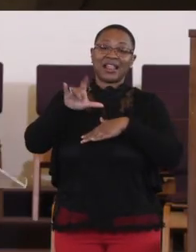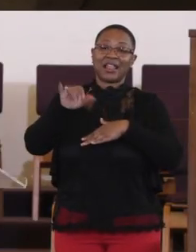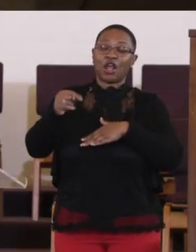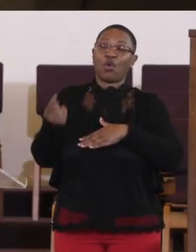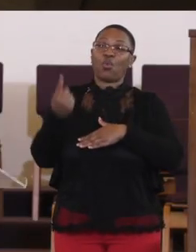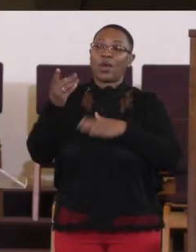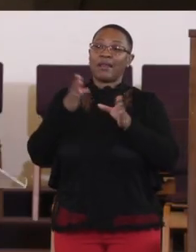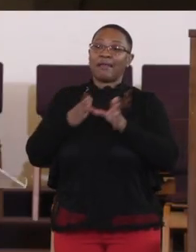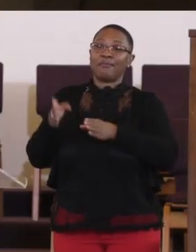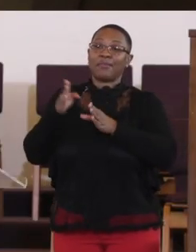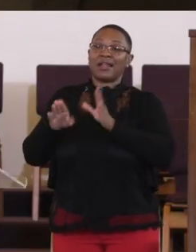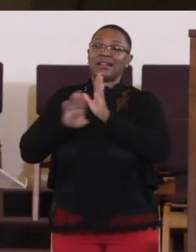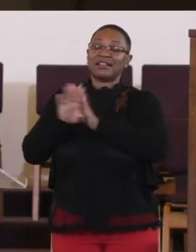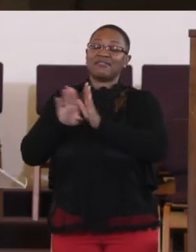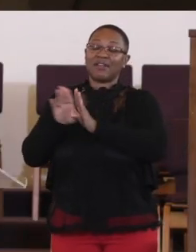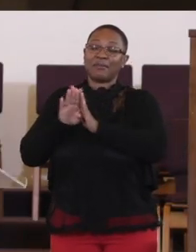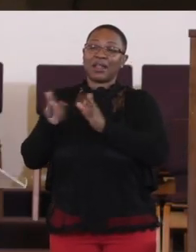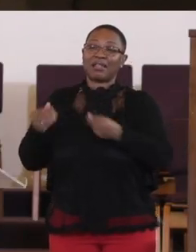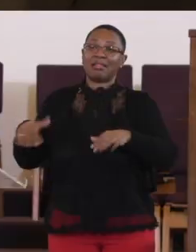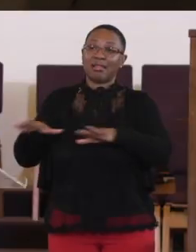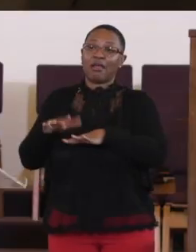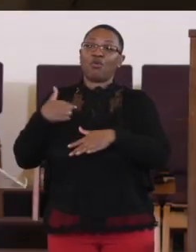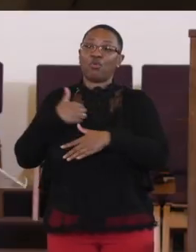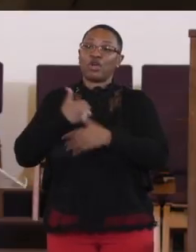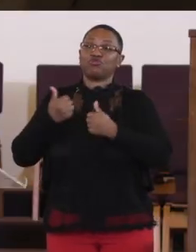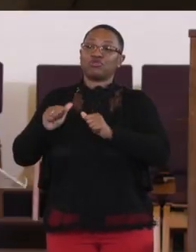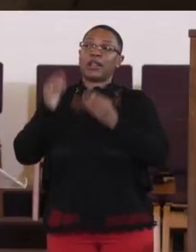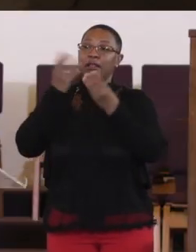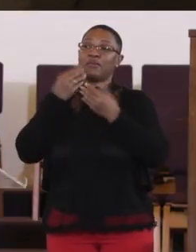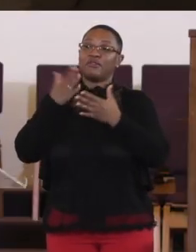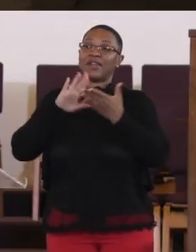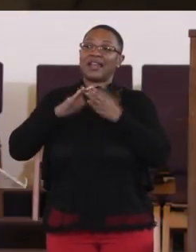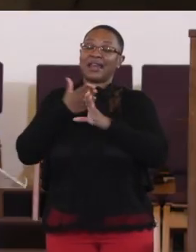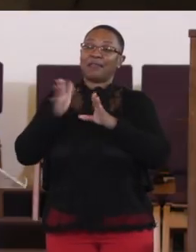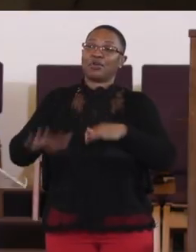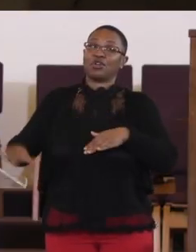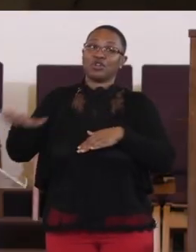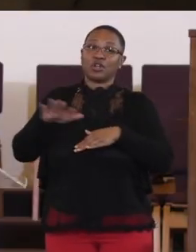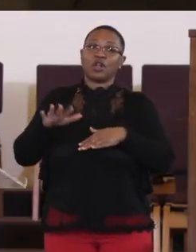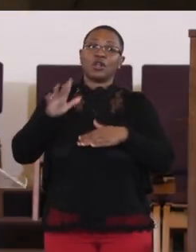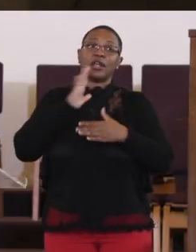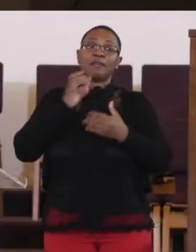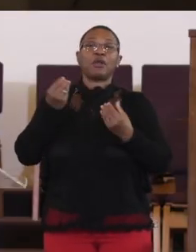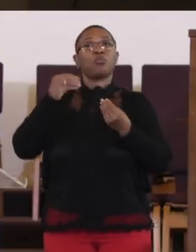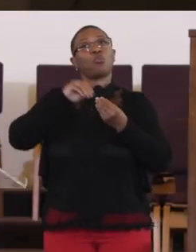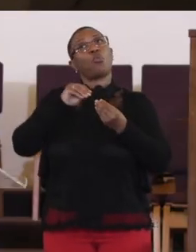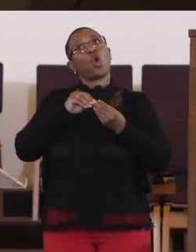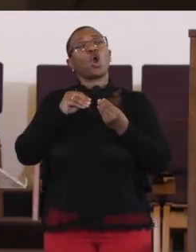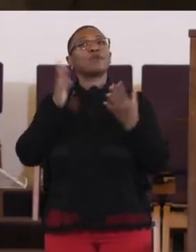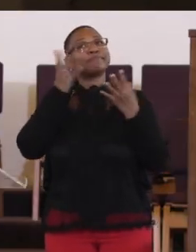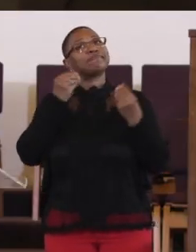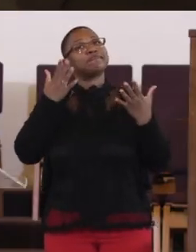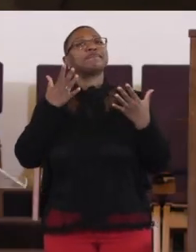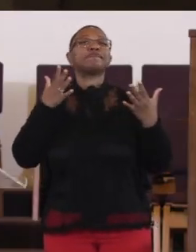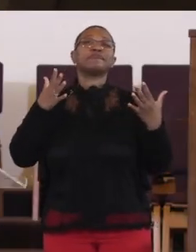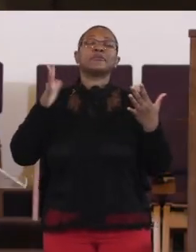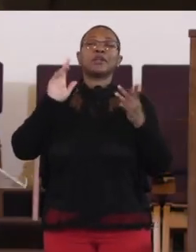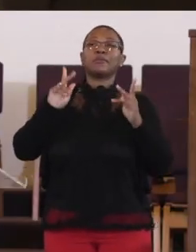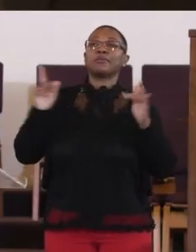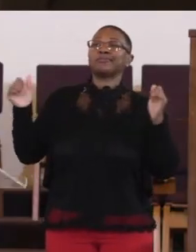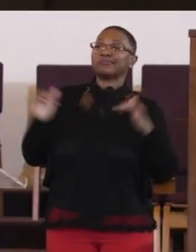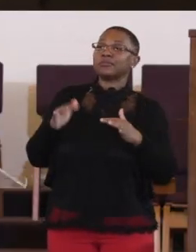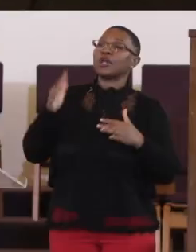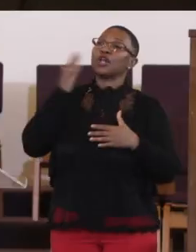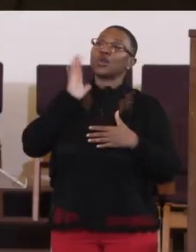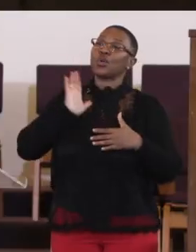planning development lot, and we're trying to beautify the neighborhood so it'll be more approachable, and so the community will know that we